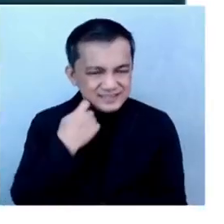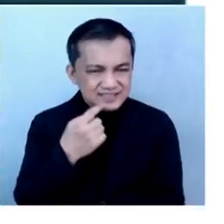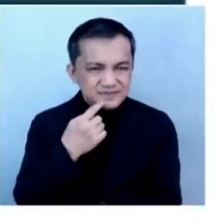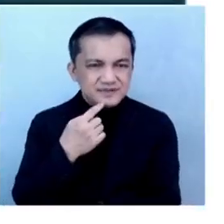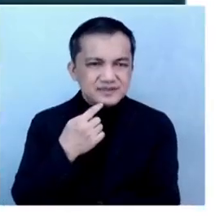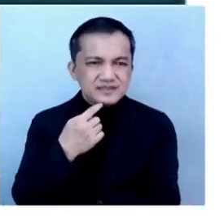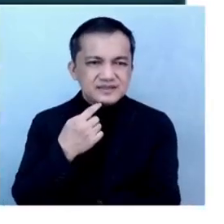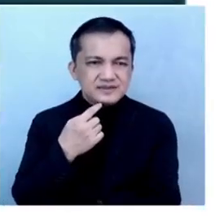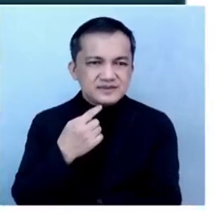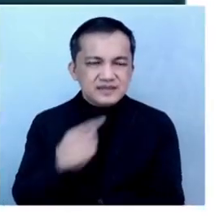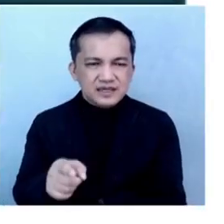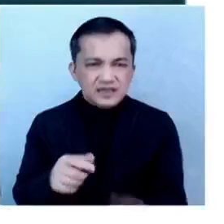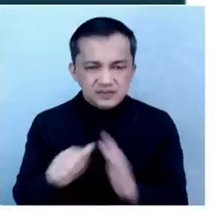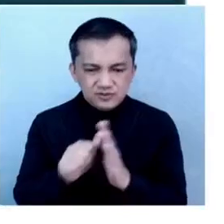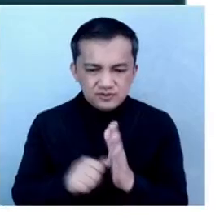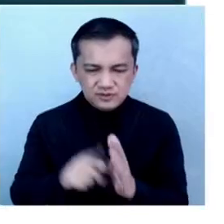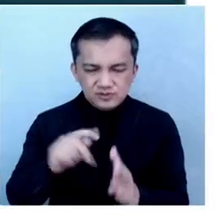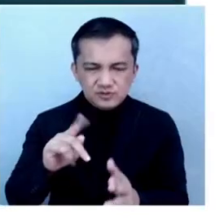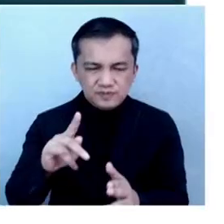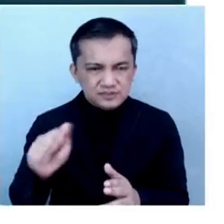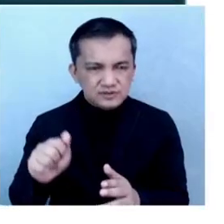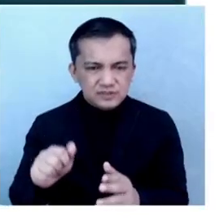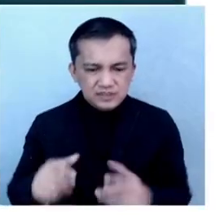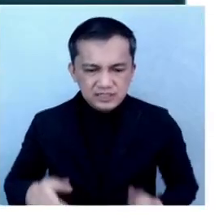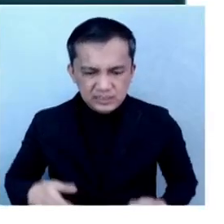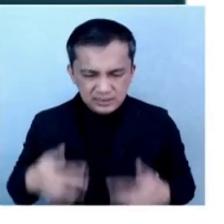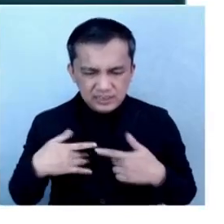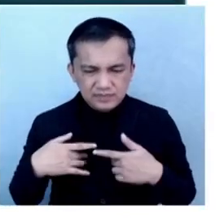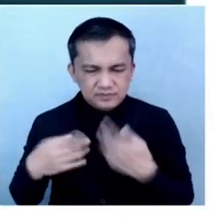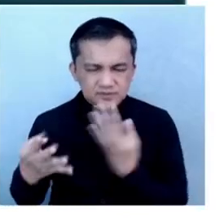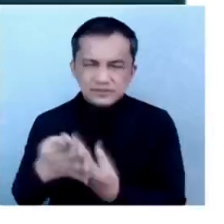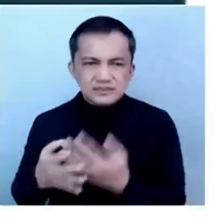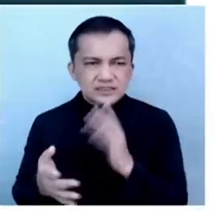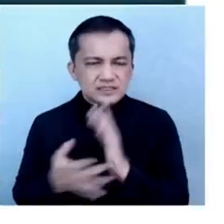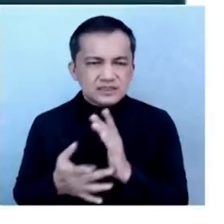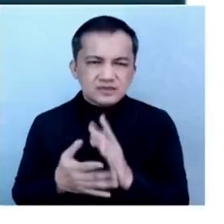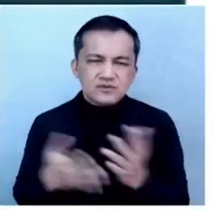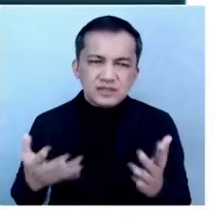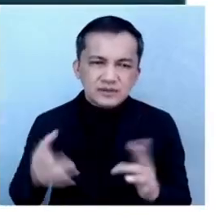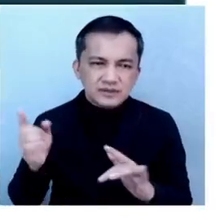life imprisonment, technically walang life imprisonment na penalty sa